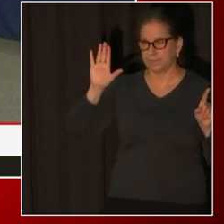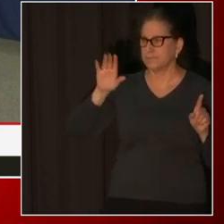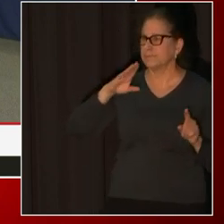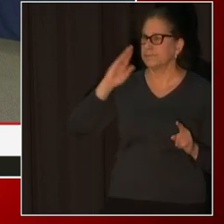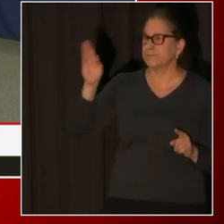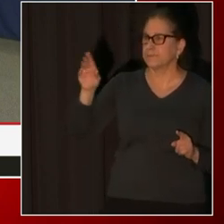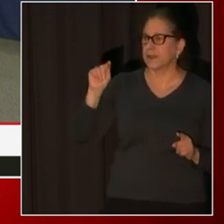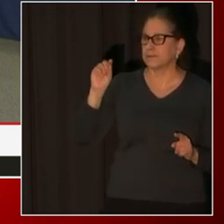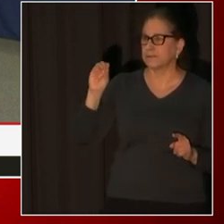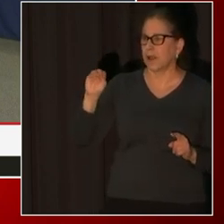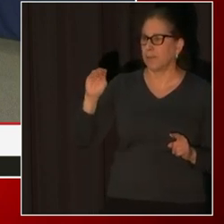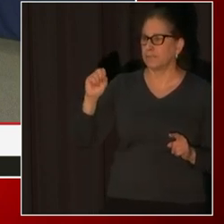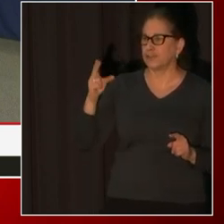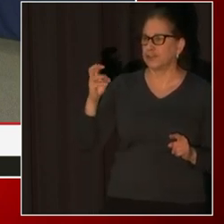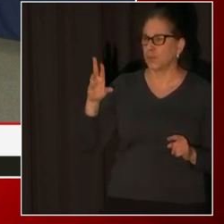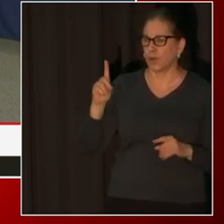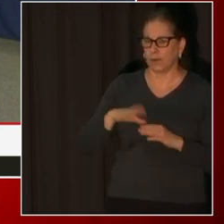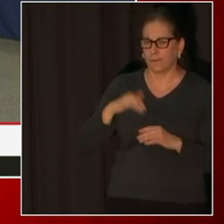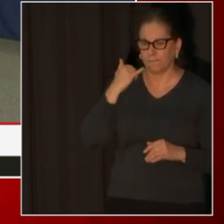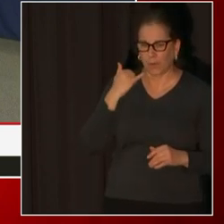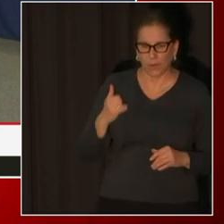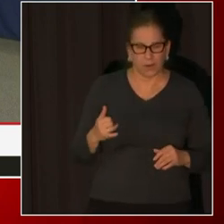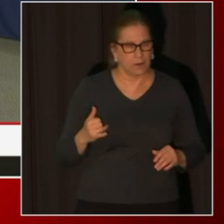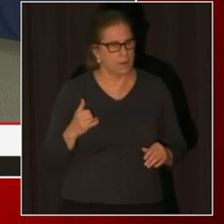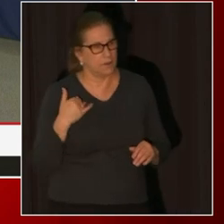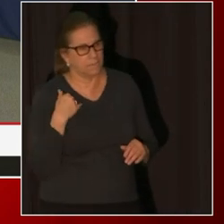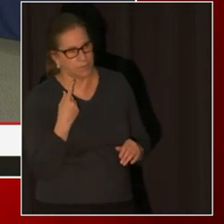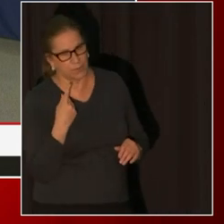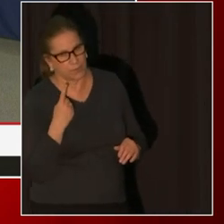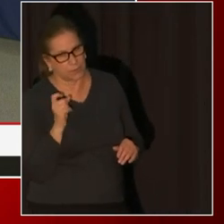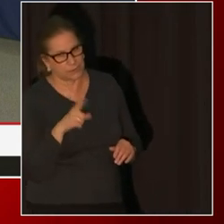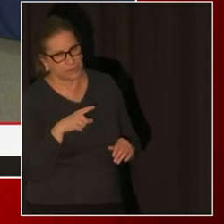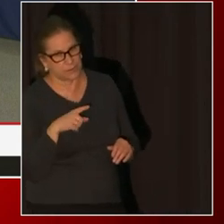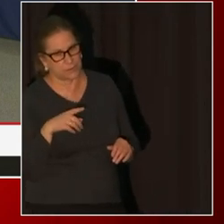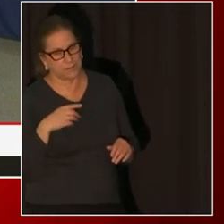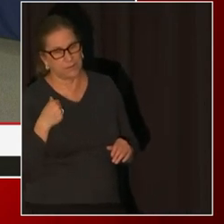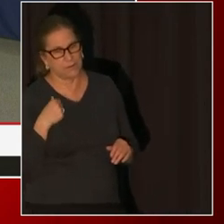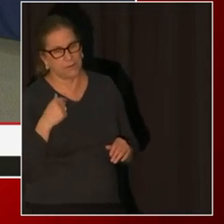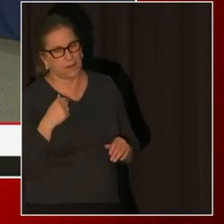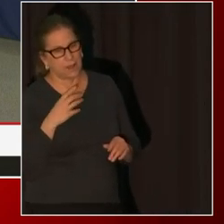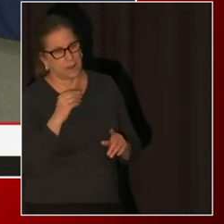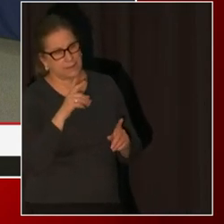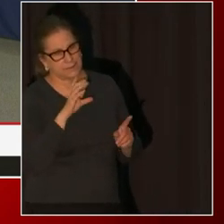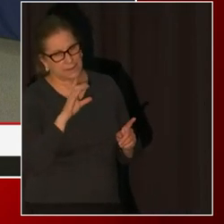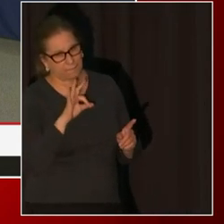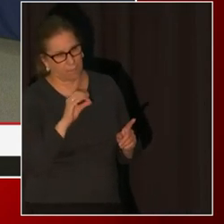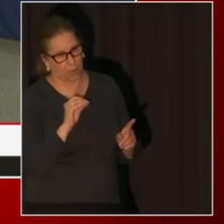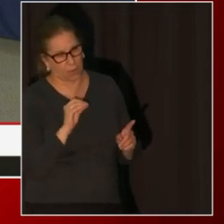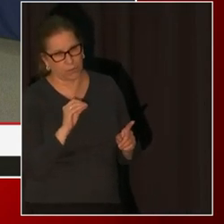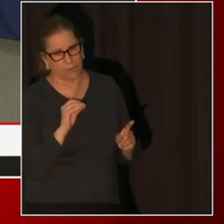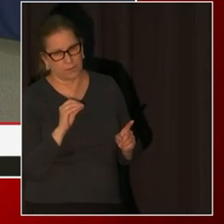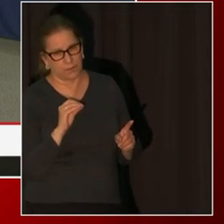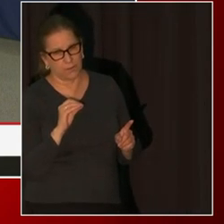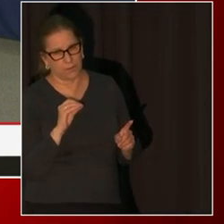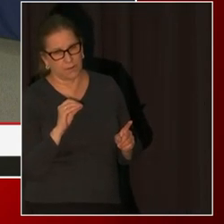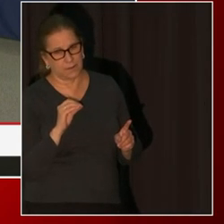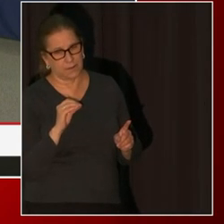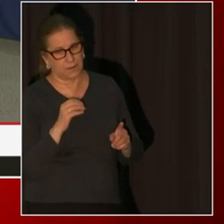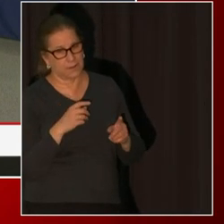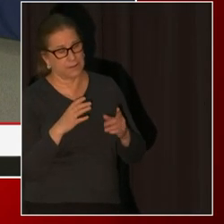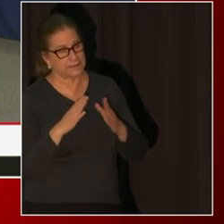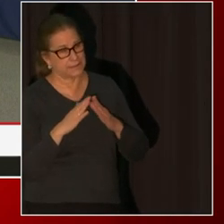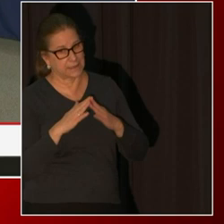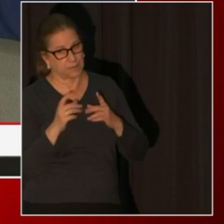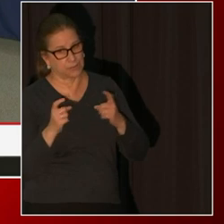for you and then one question for the CFO, if you don't mind. Of course. The question to you is, The city administrator has said that everyone needs